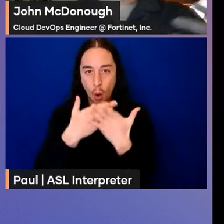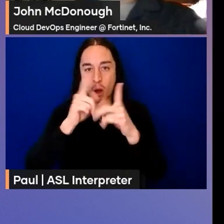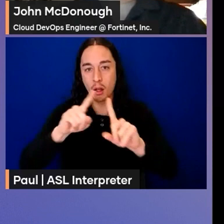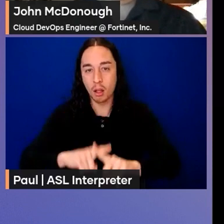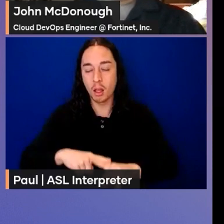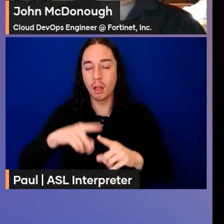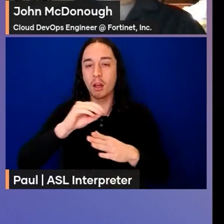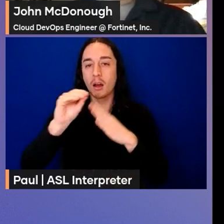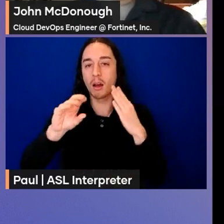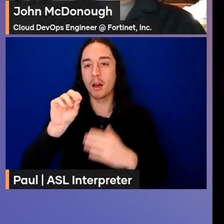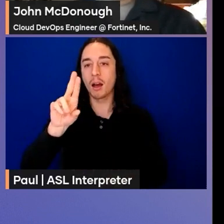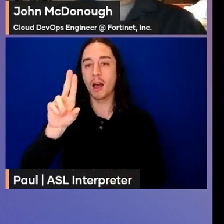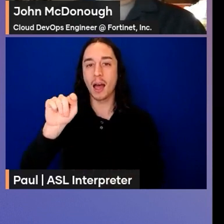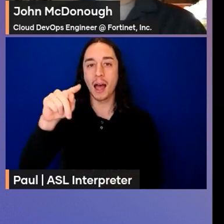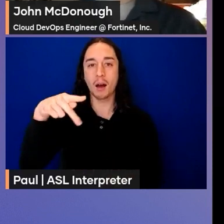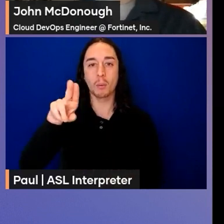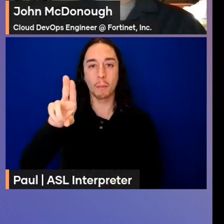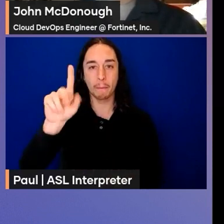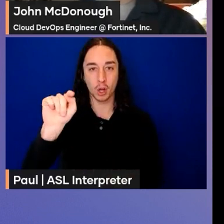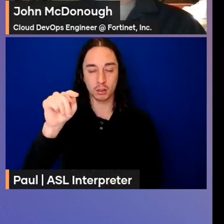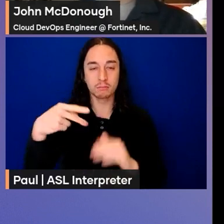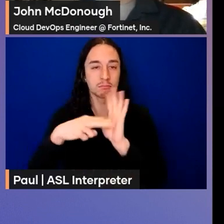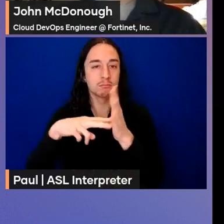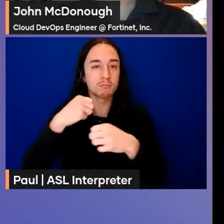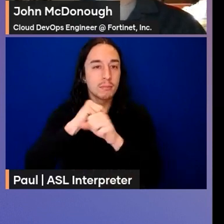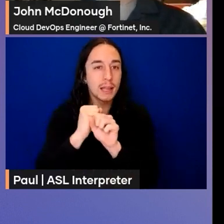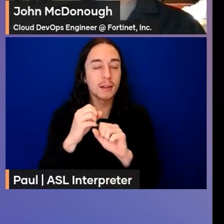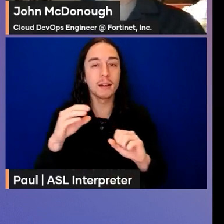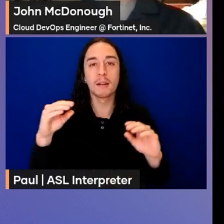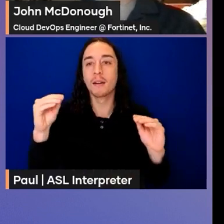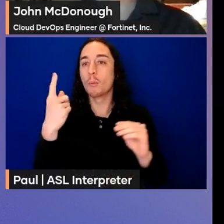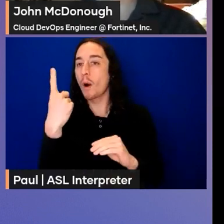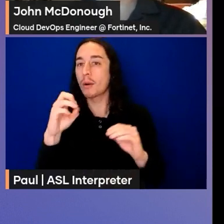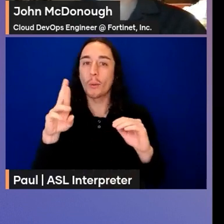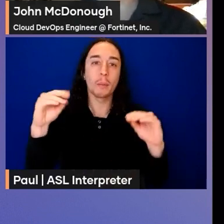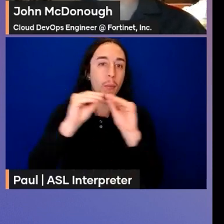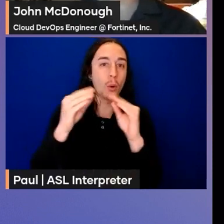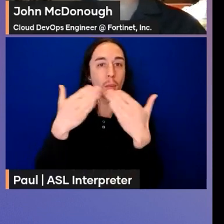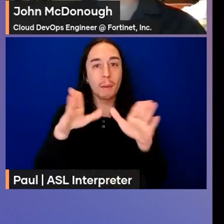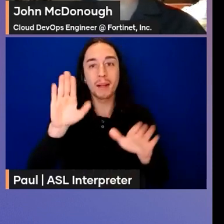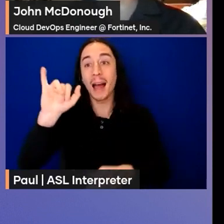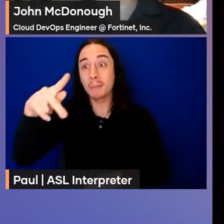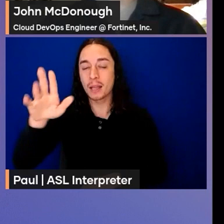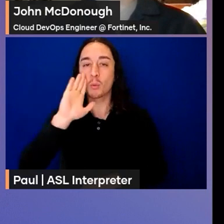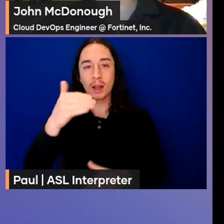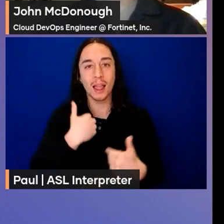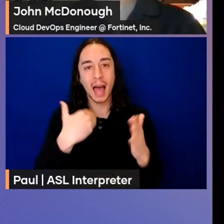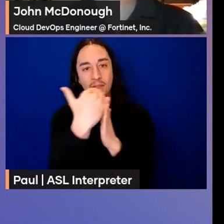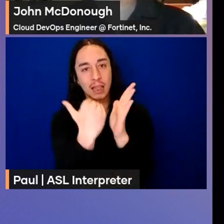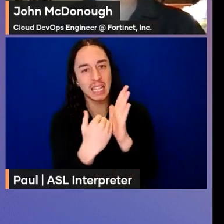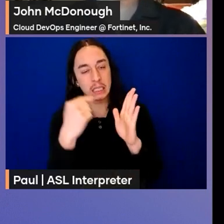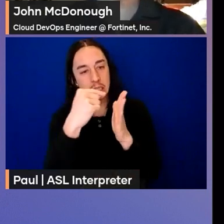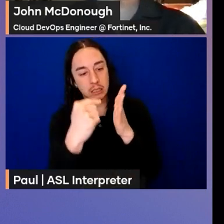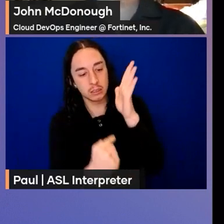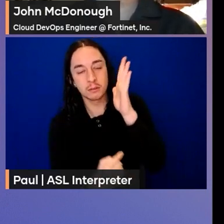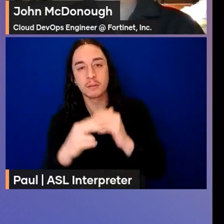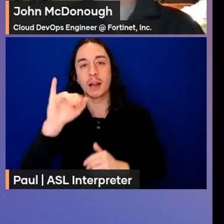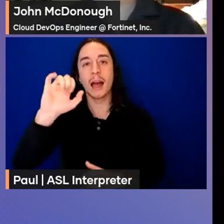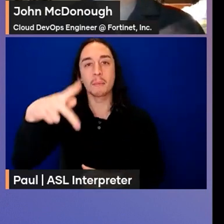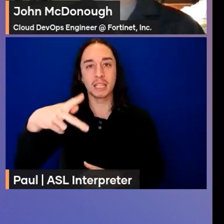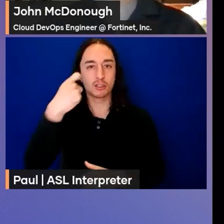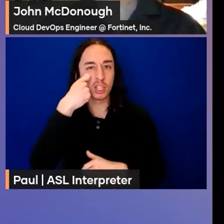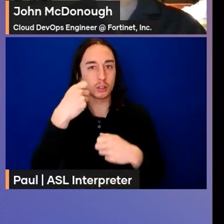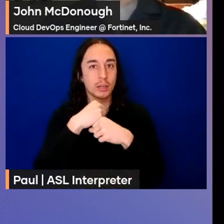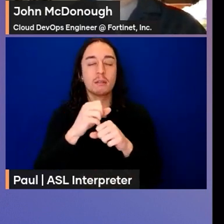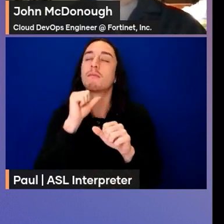one or more public IPs, I would have a list of those public IPs that was just created. Actually, not a list, but a